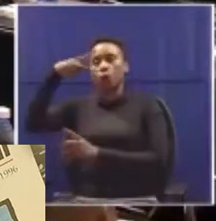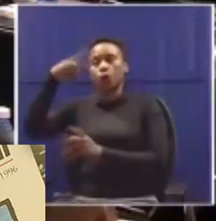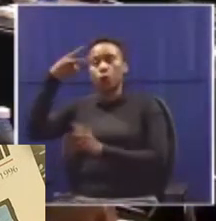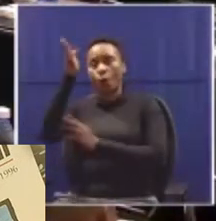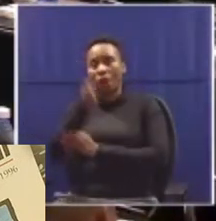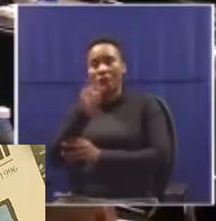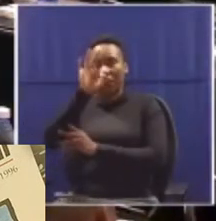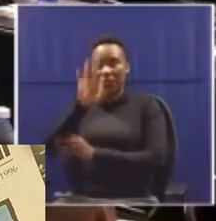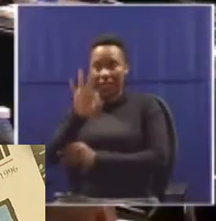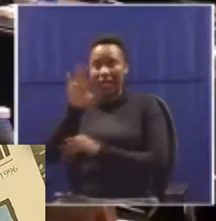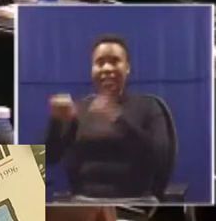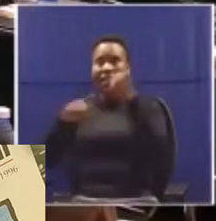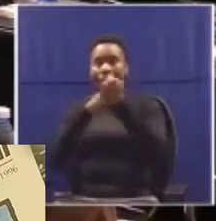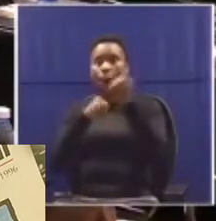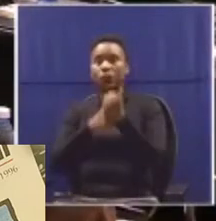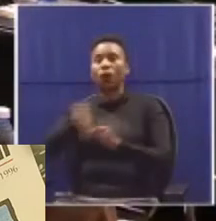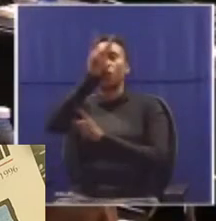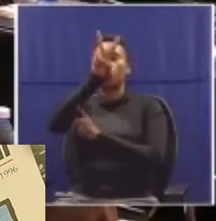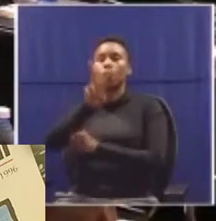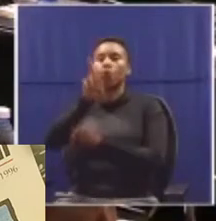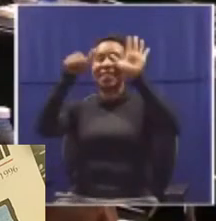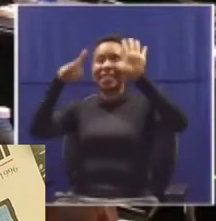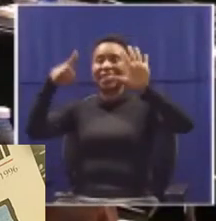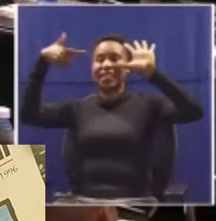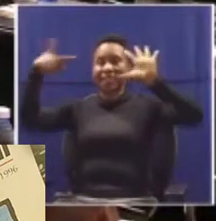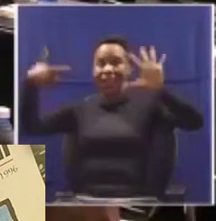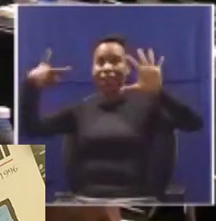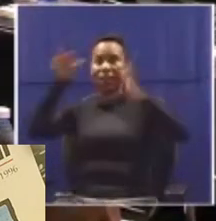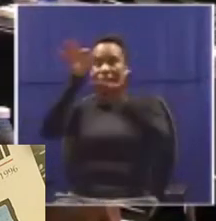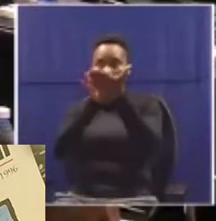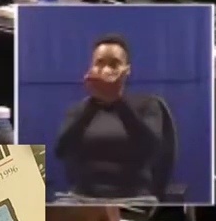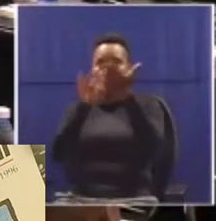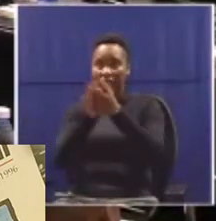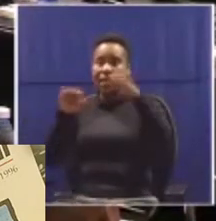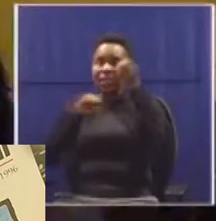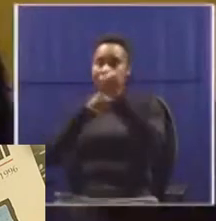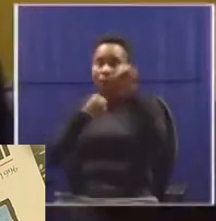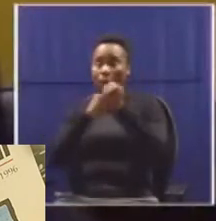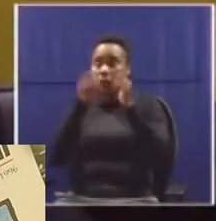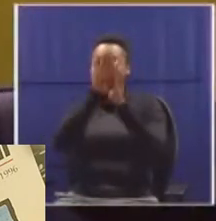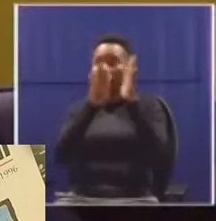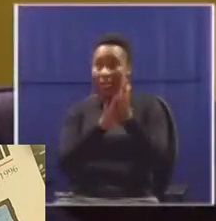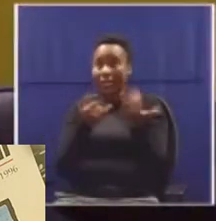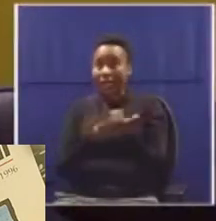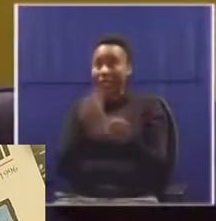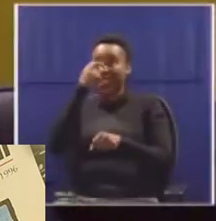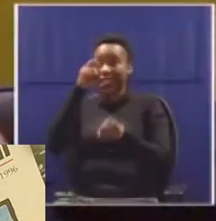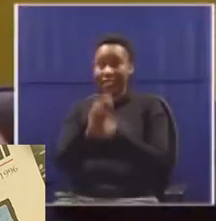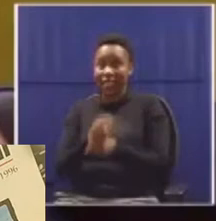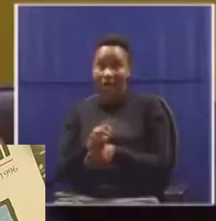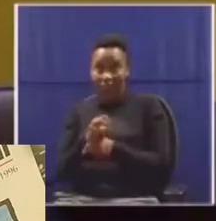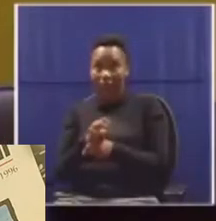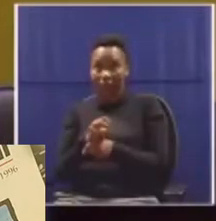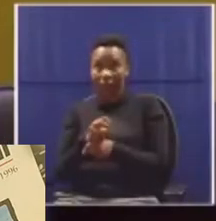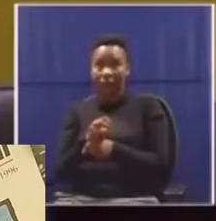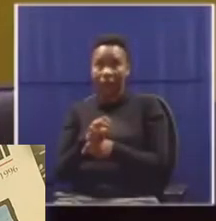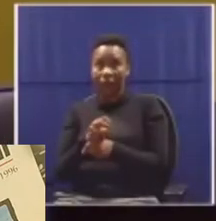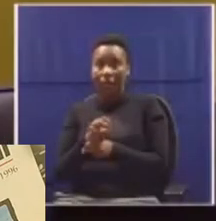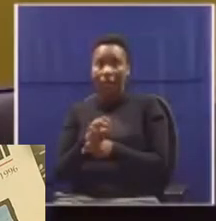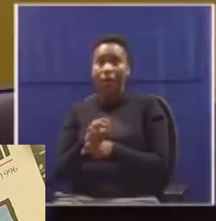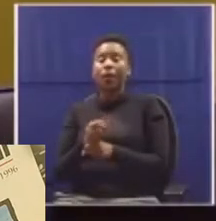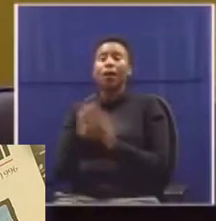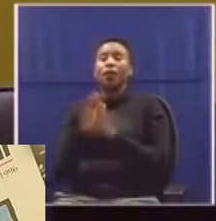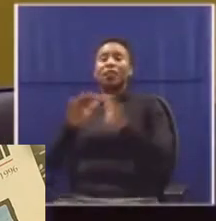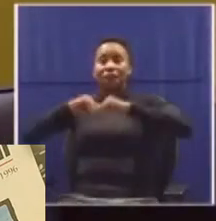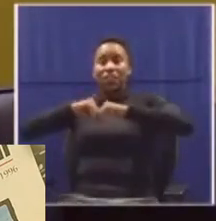a supporting vote of 267 votes in support of the bullies therefore required although with the vision is not